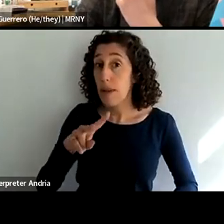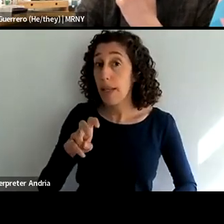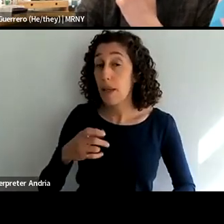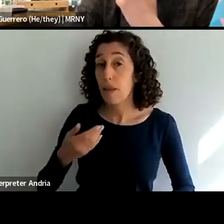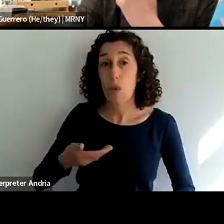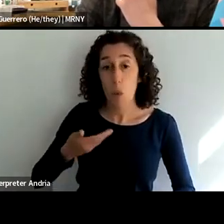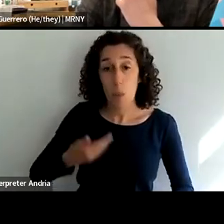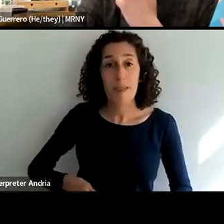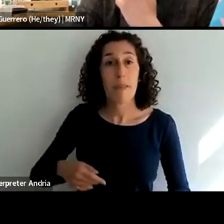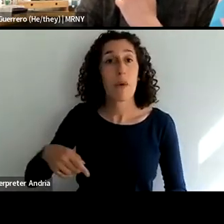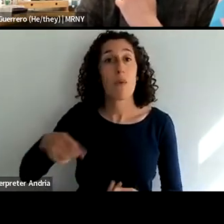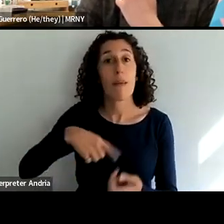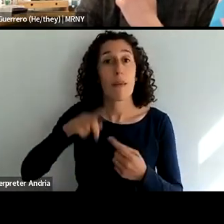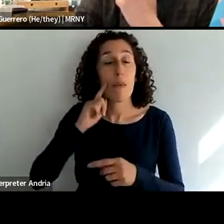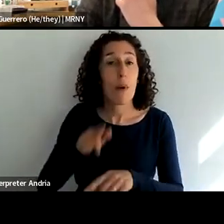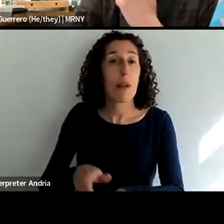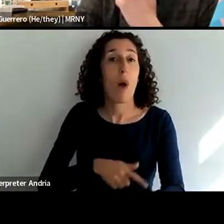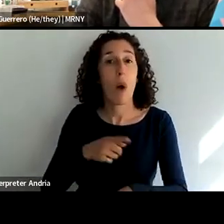Two-Spirit,